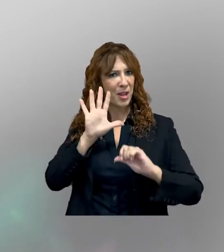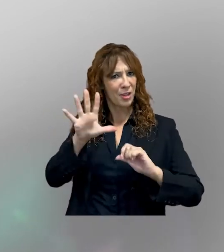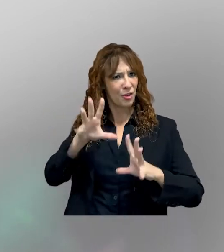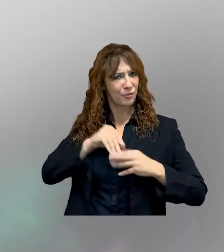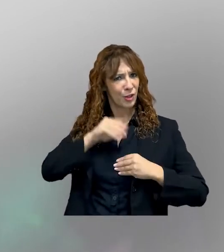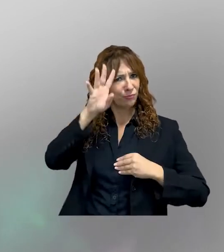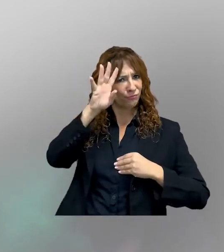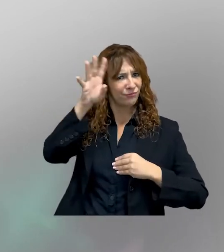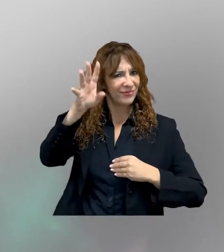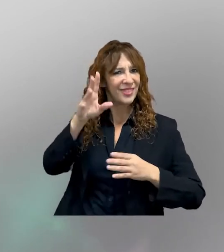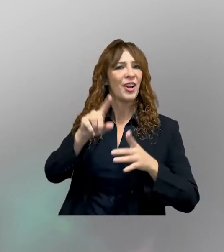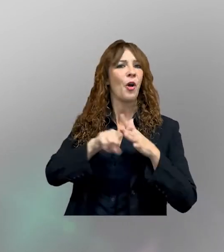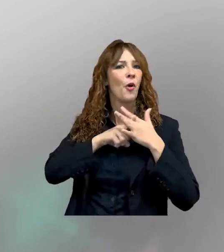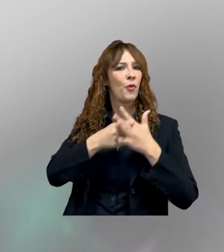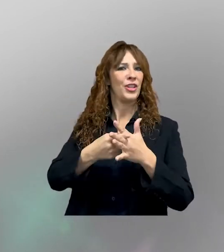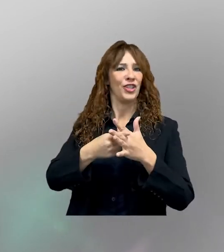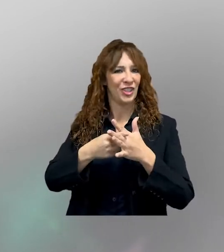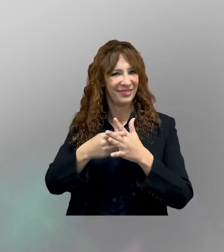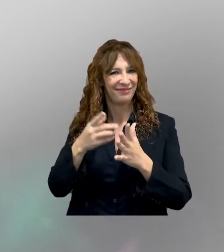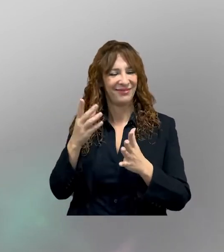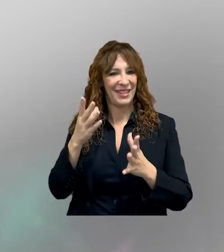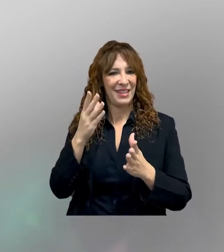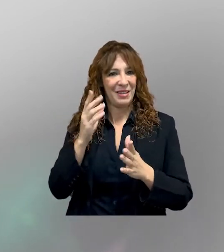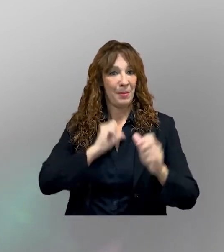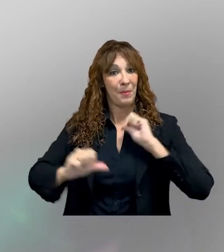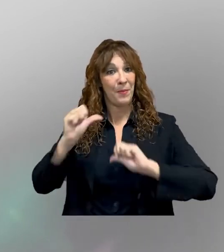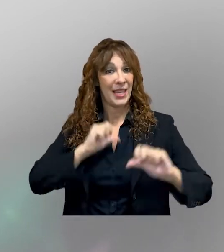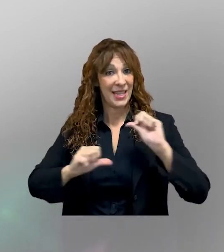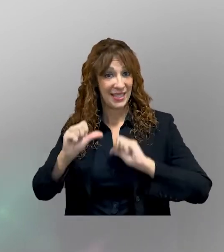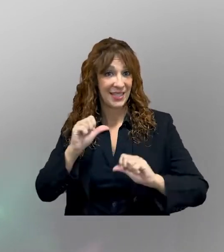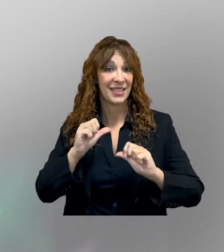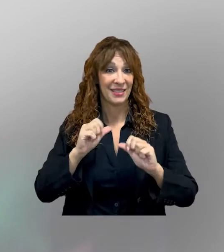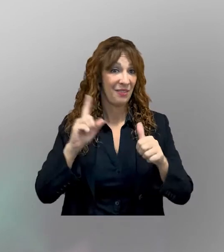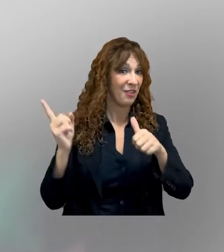world broadcast premiere exclusively for us here tonight.